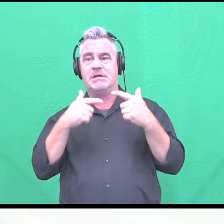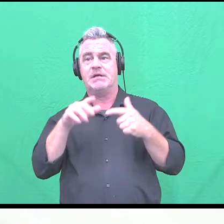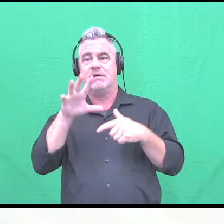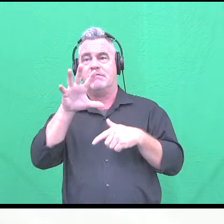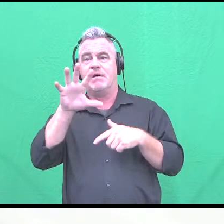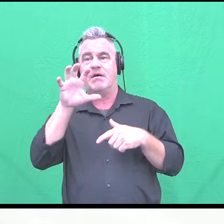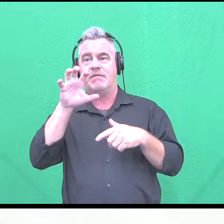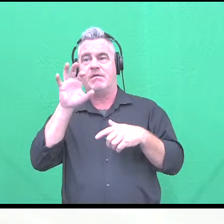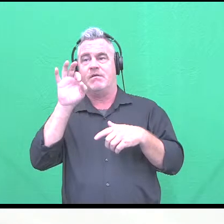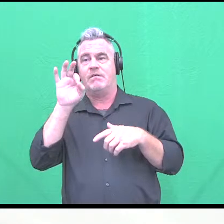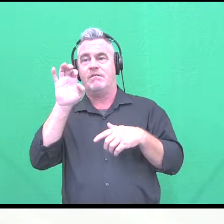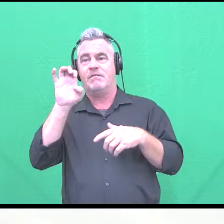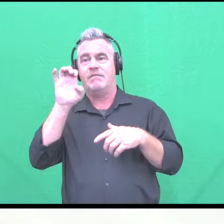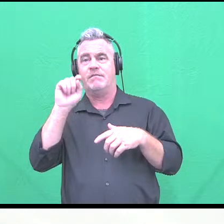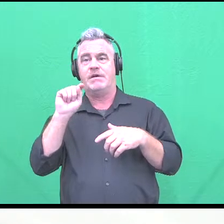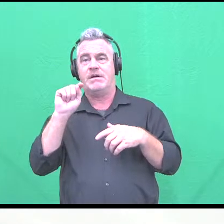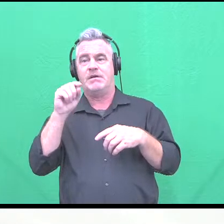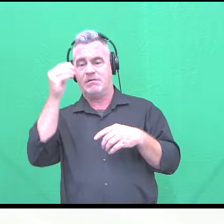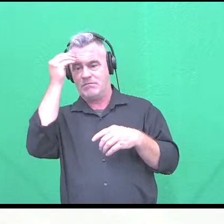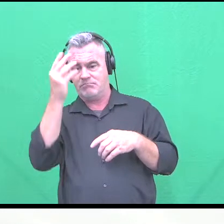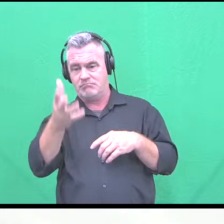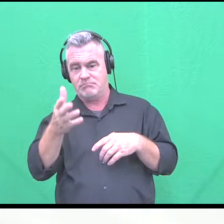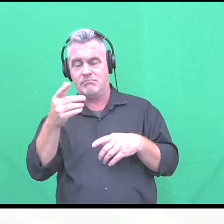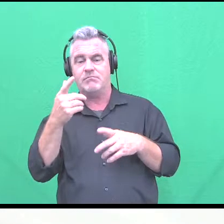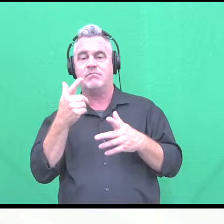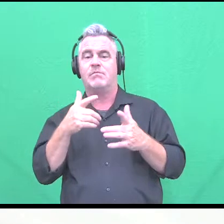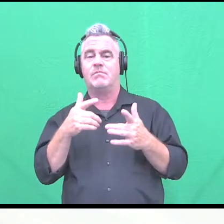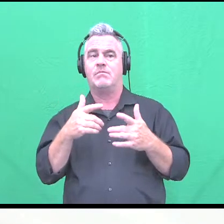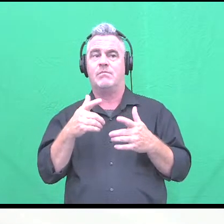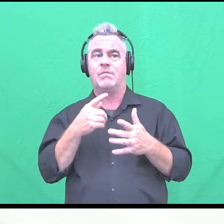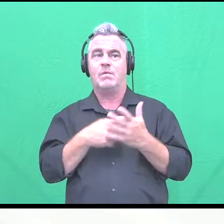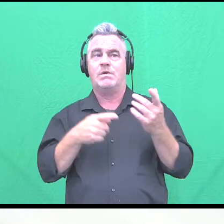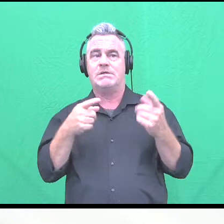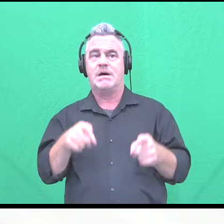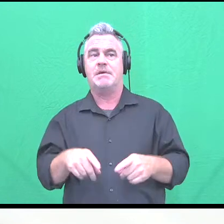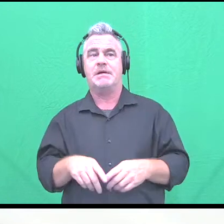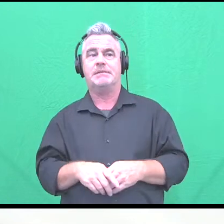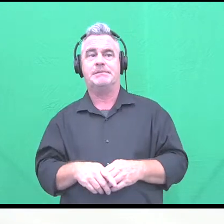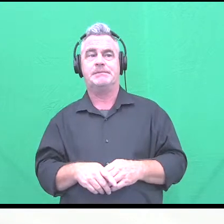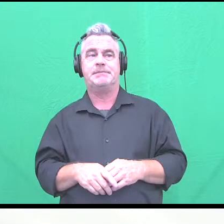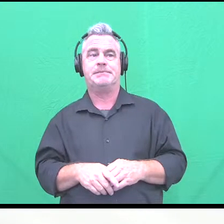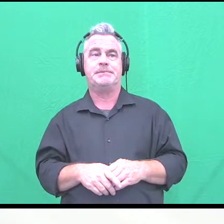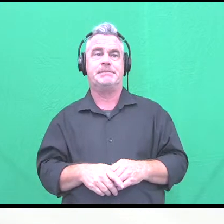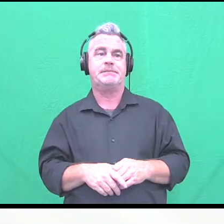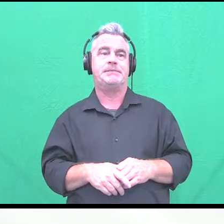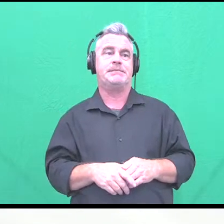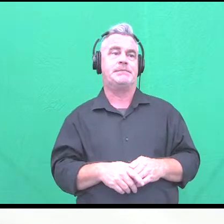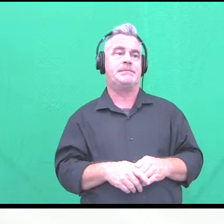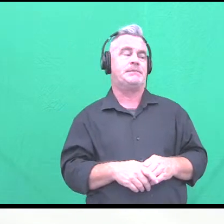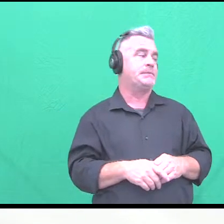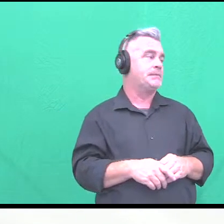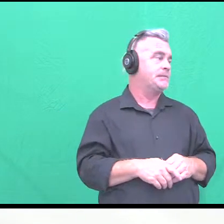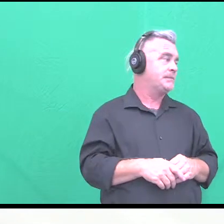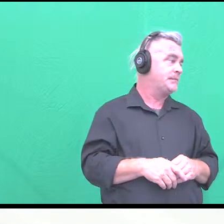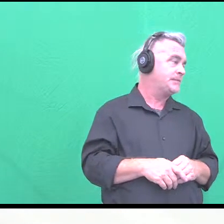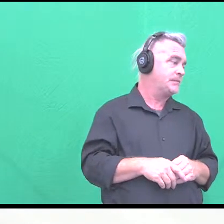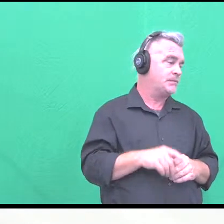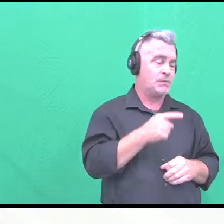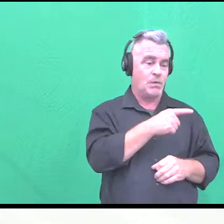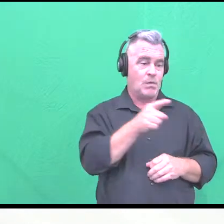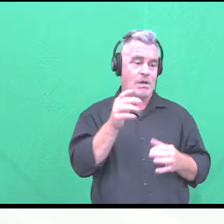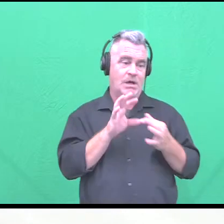notify them of what's going on and where they can state any comments or